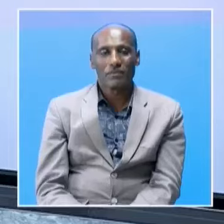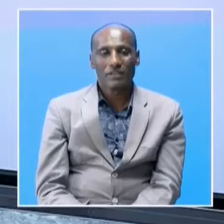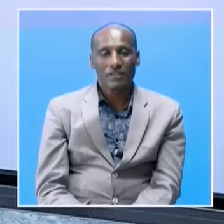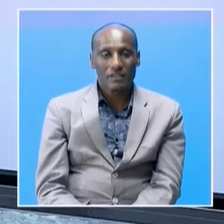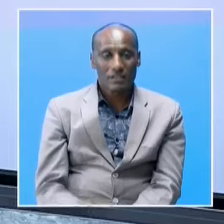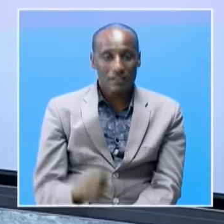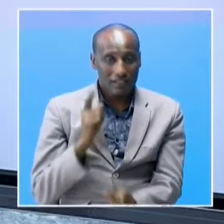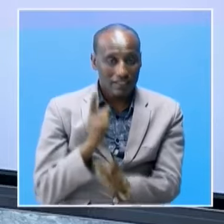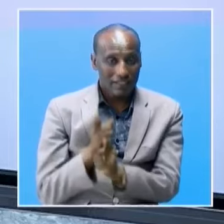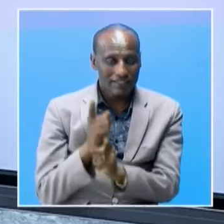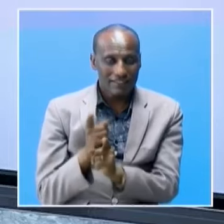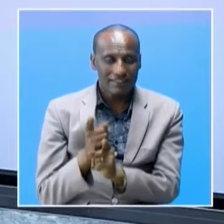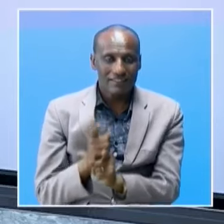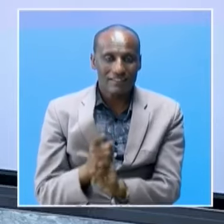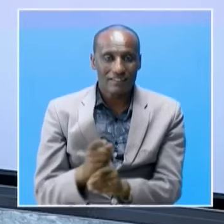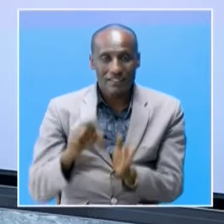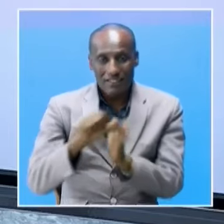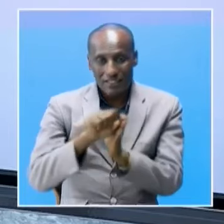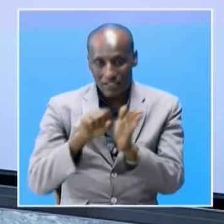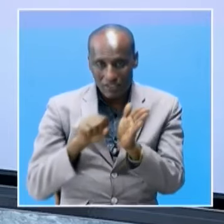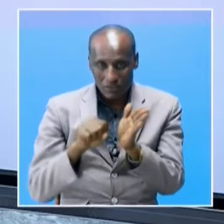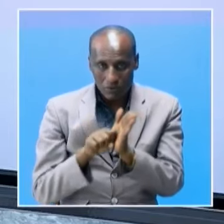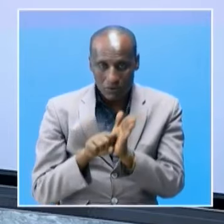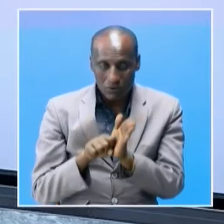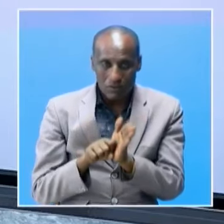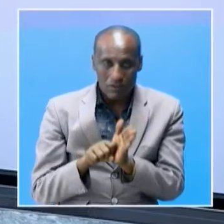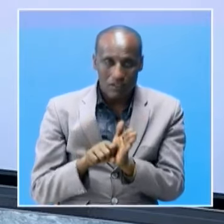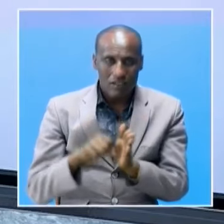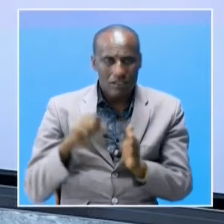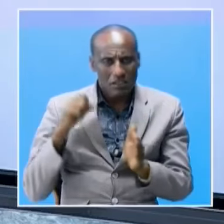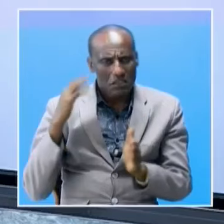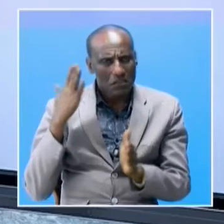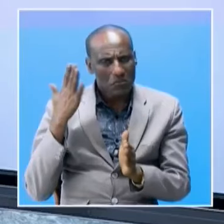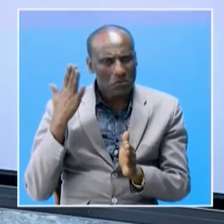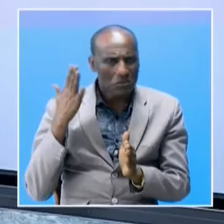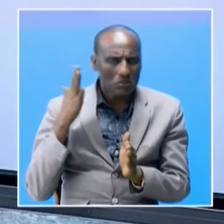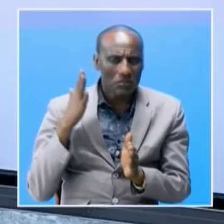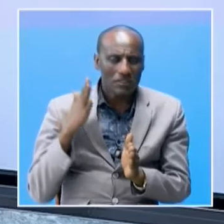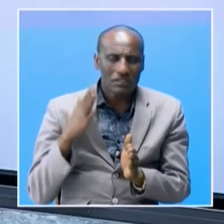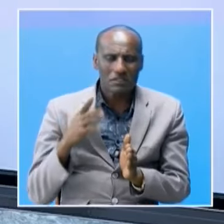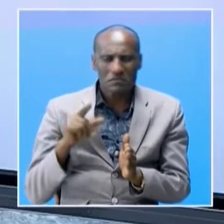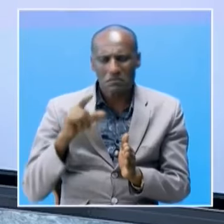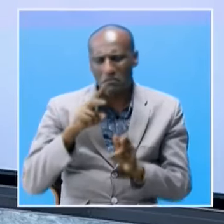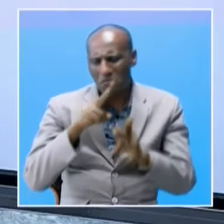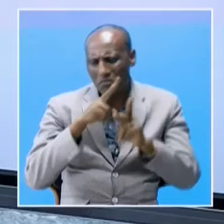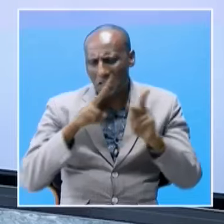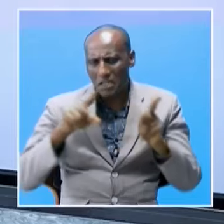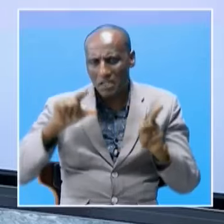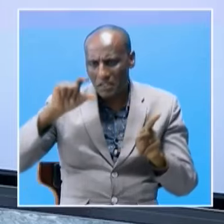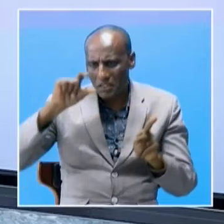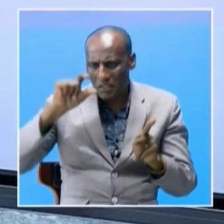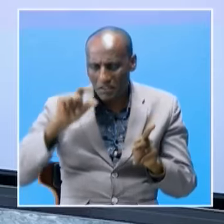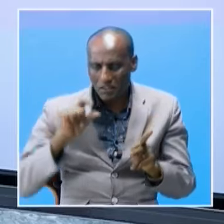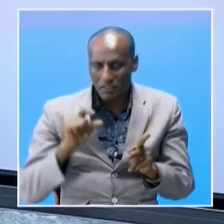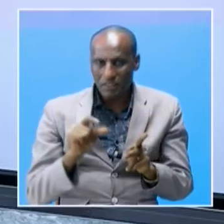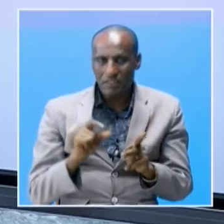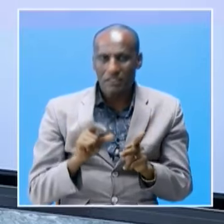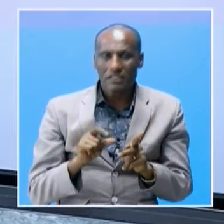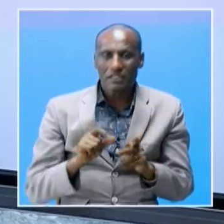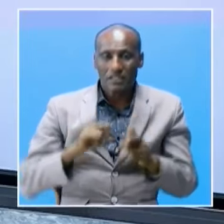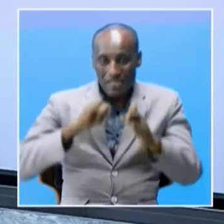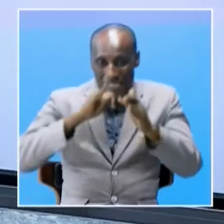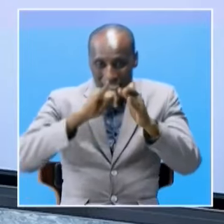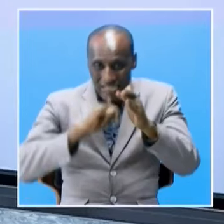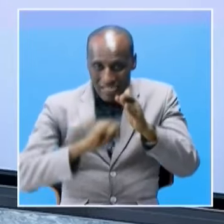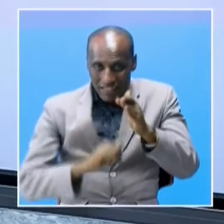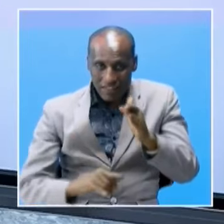right? So, the possibility is very little, a slight possibility, which is less than